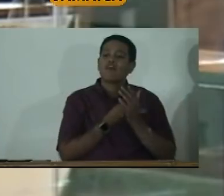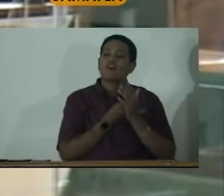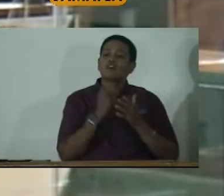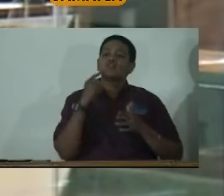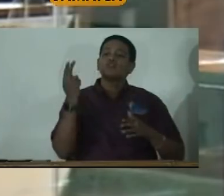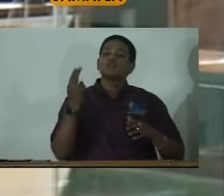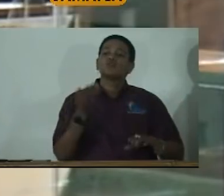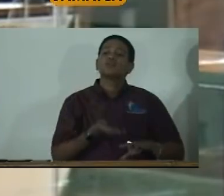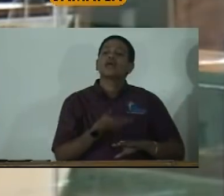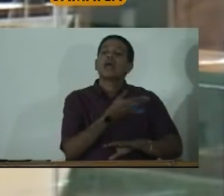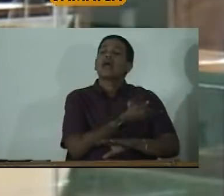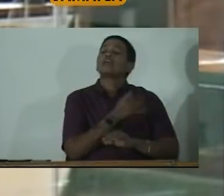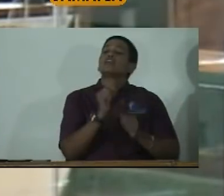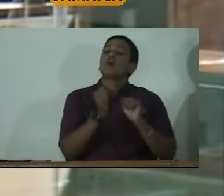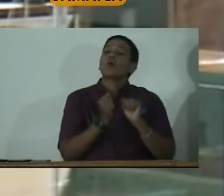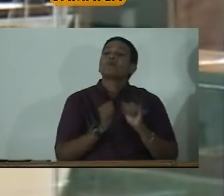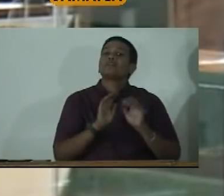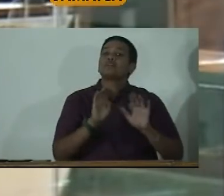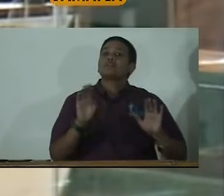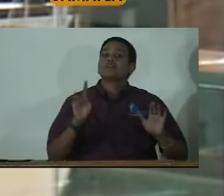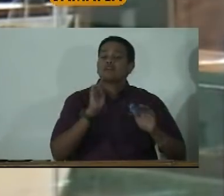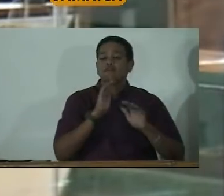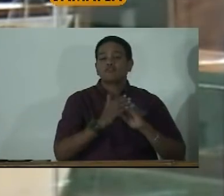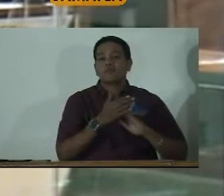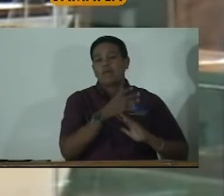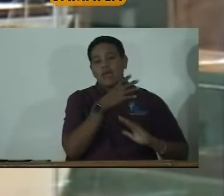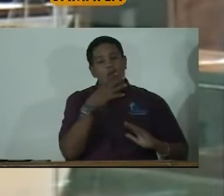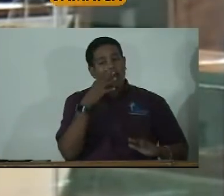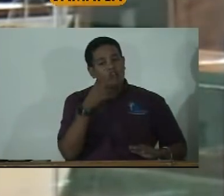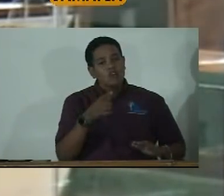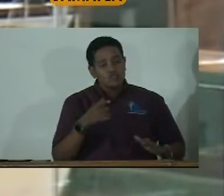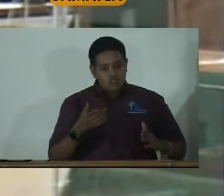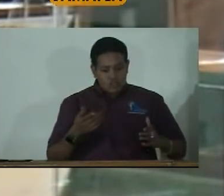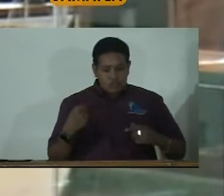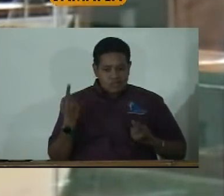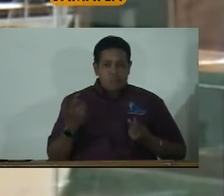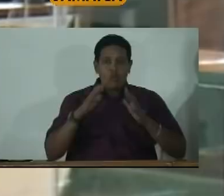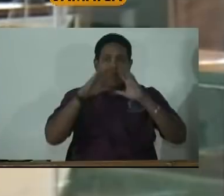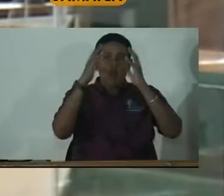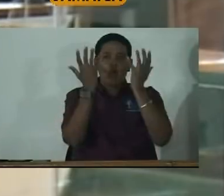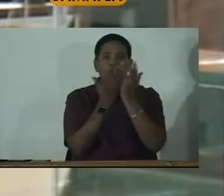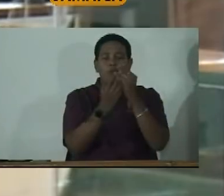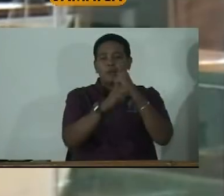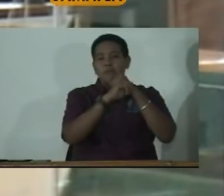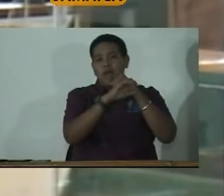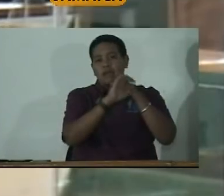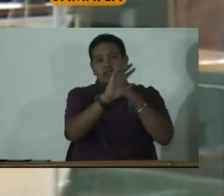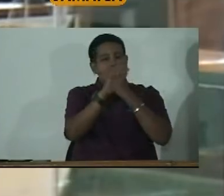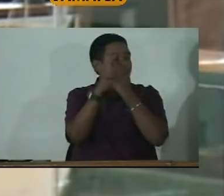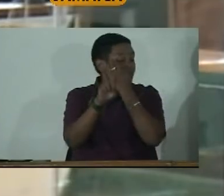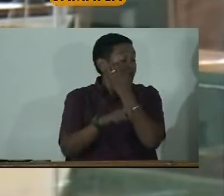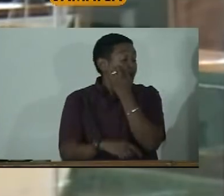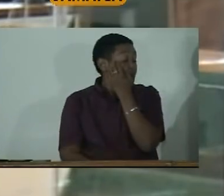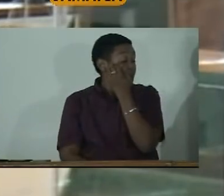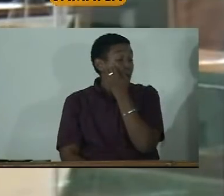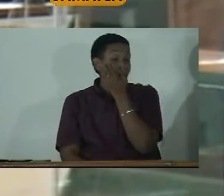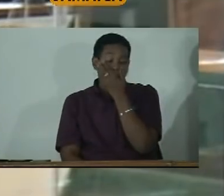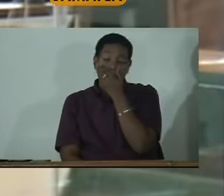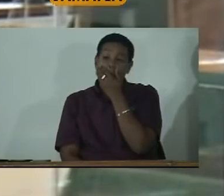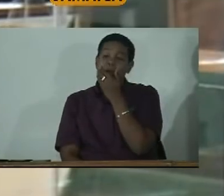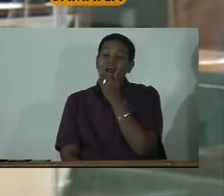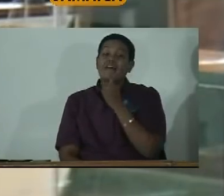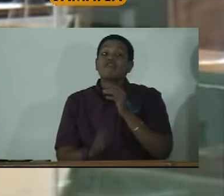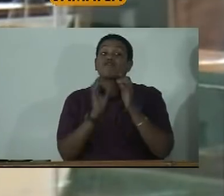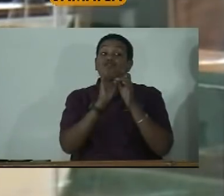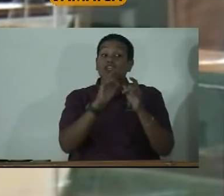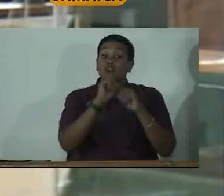to enhance the competitiveness of Jamaica's agriculture in domestic and global markets. In the circumstances, Mr.